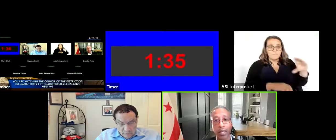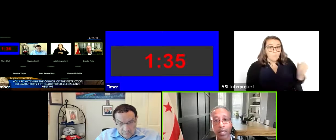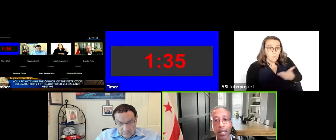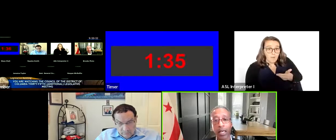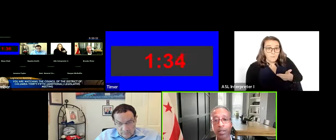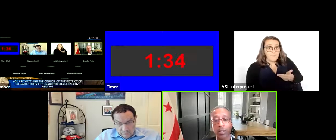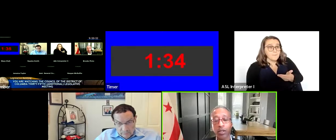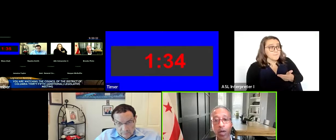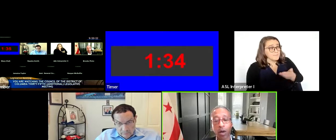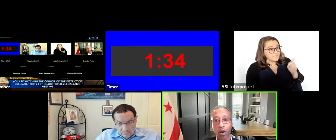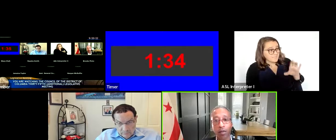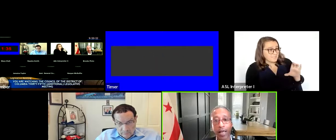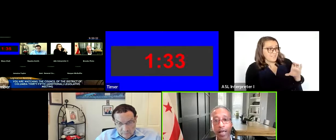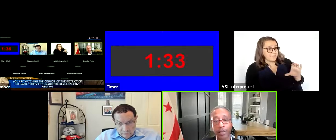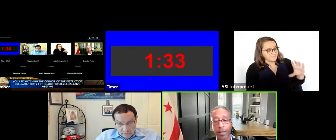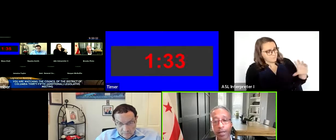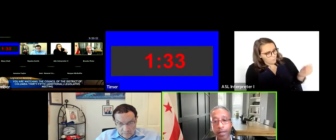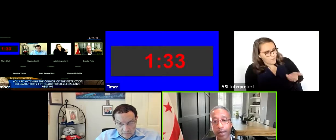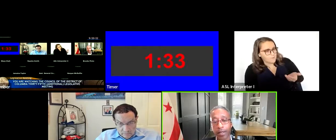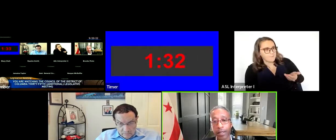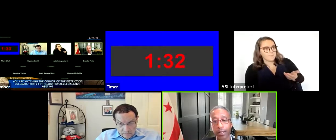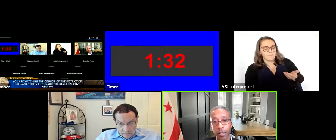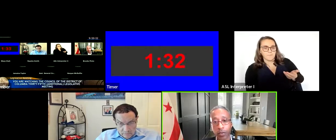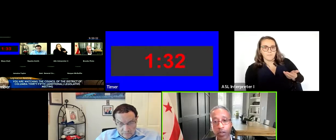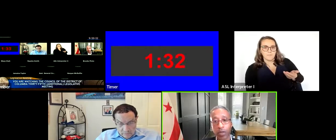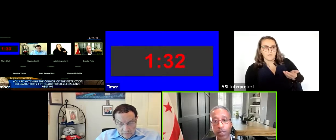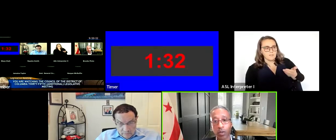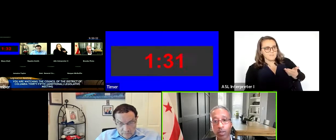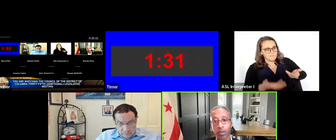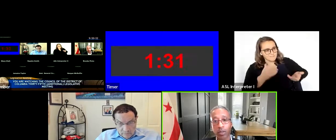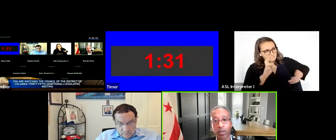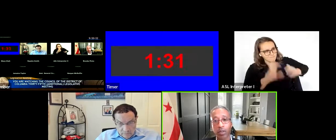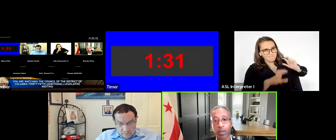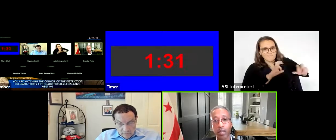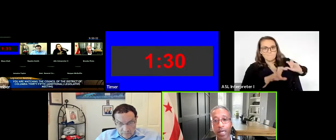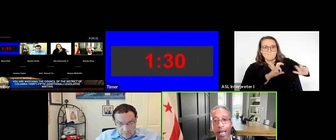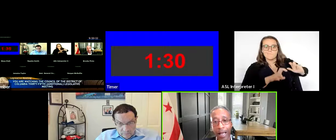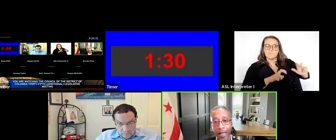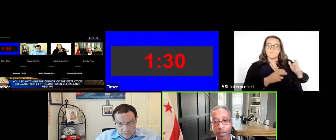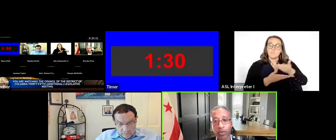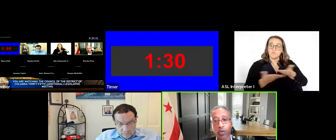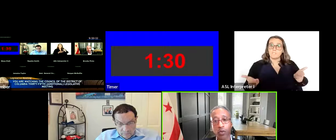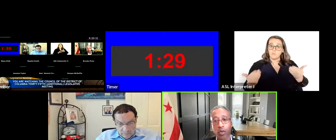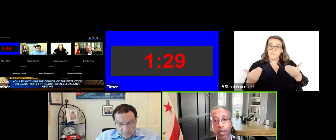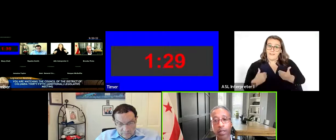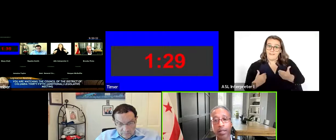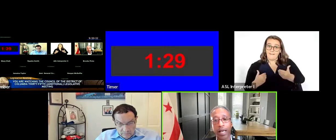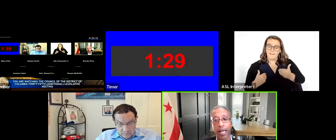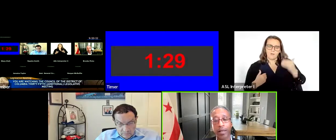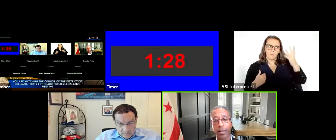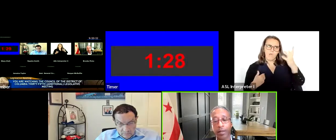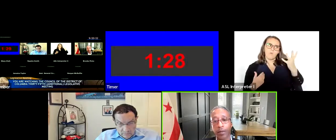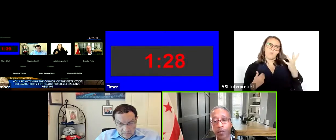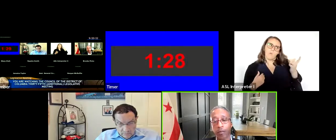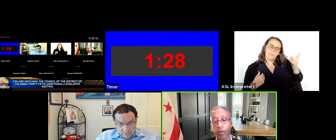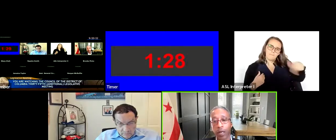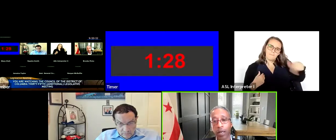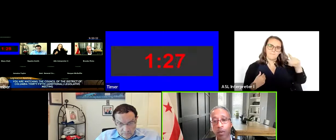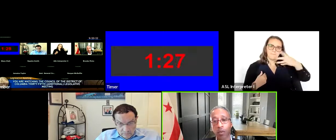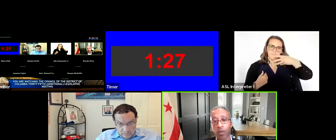to the city and to do all that they could with the resources they had to ensure that